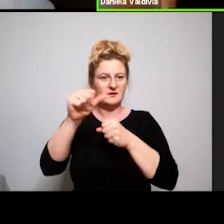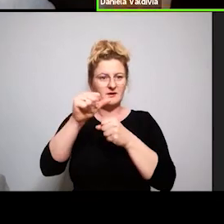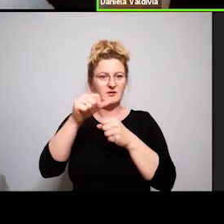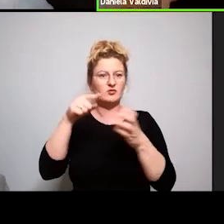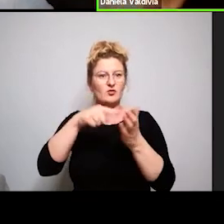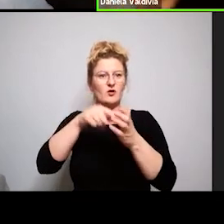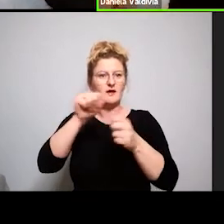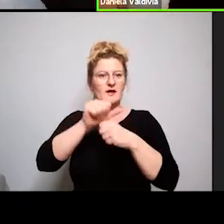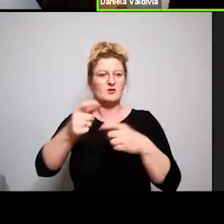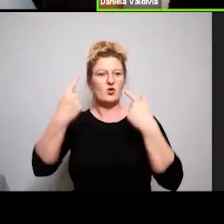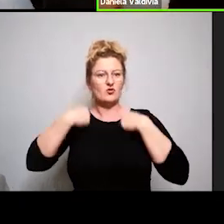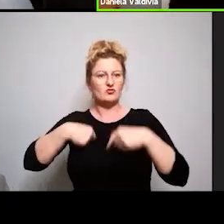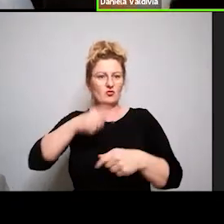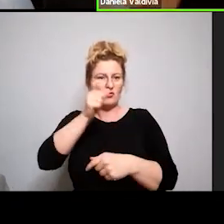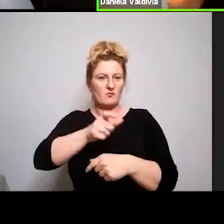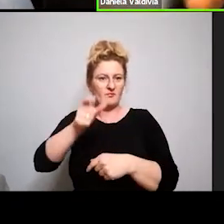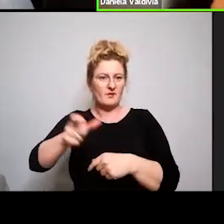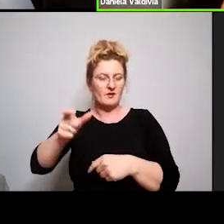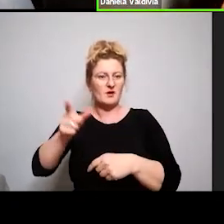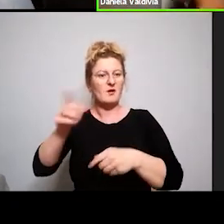that men